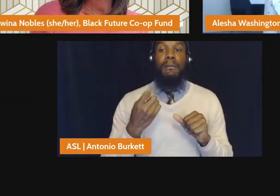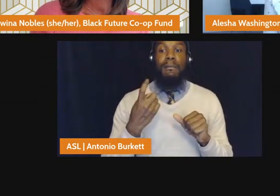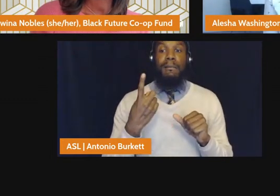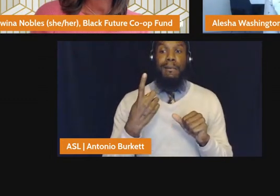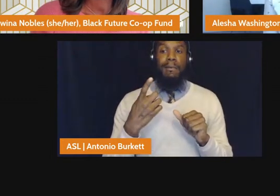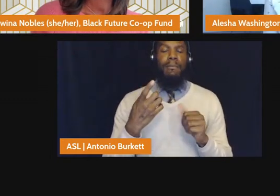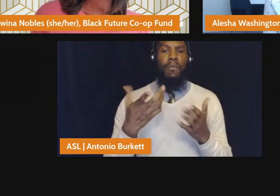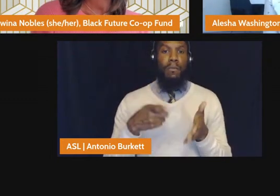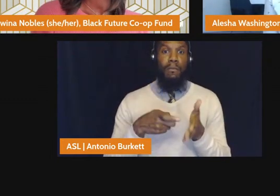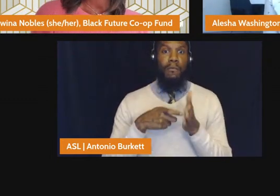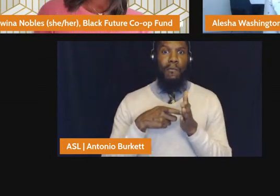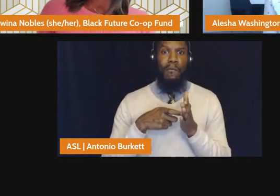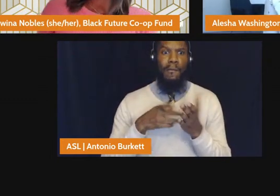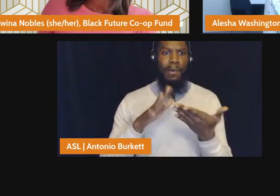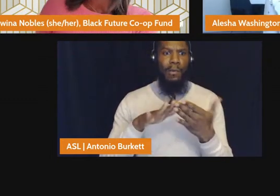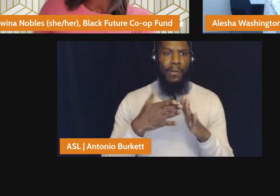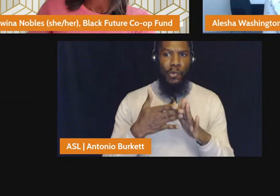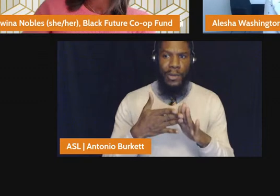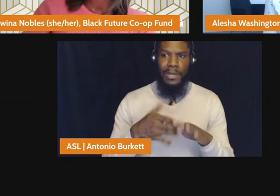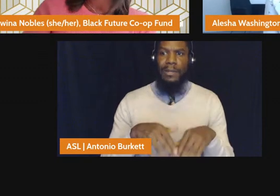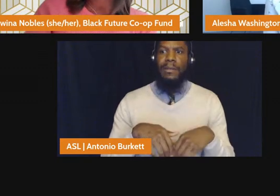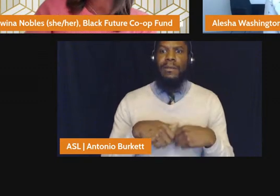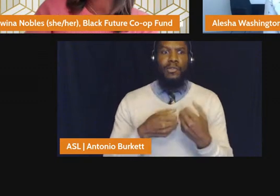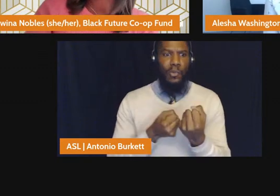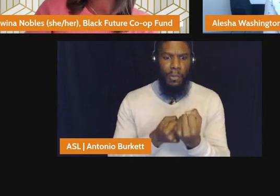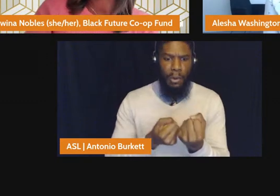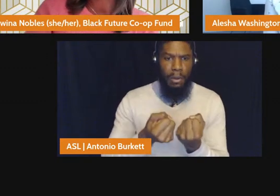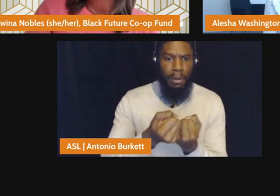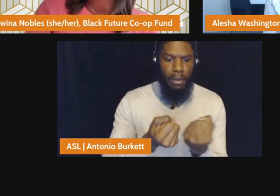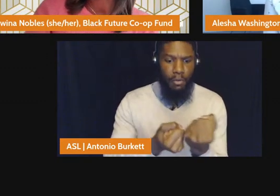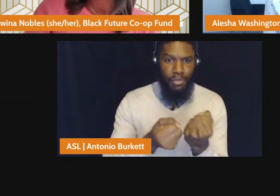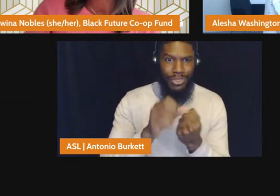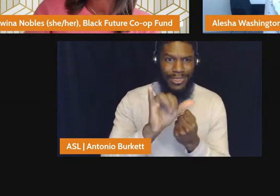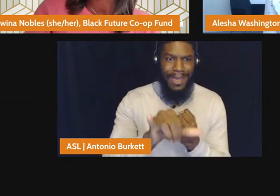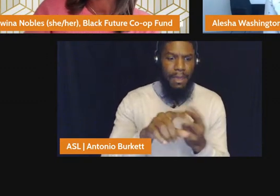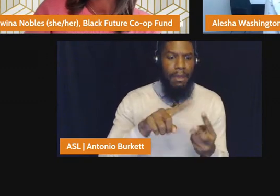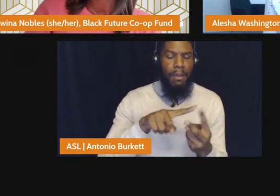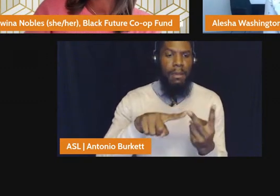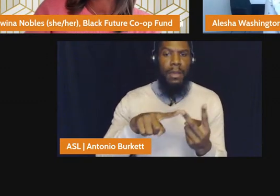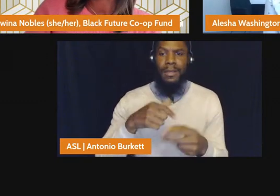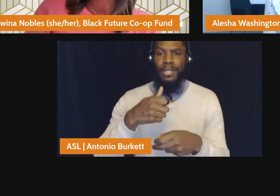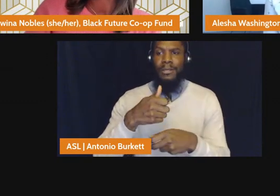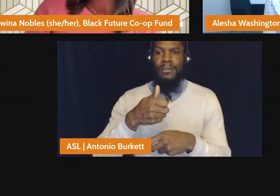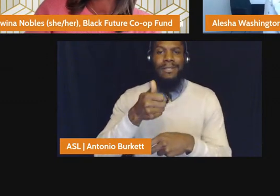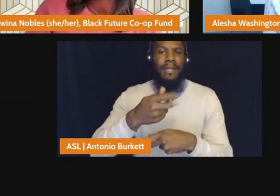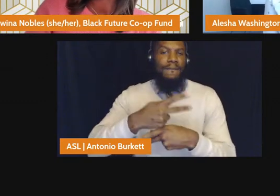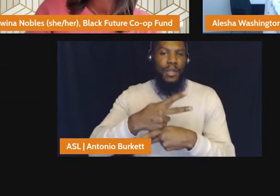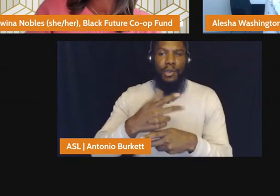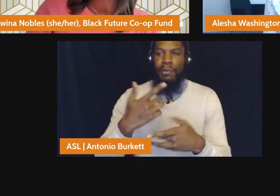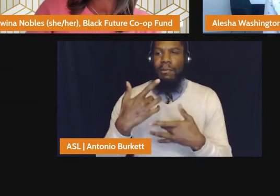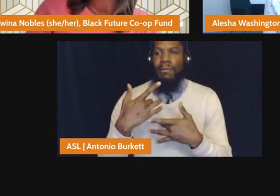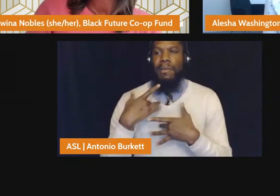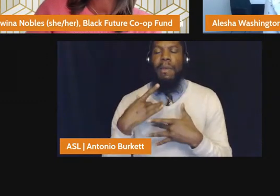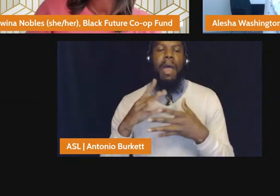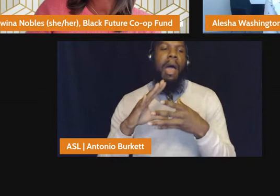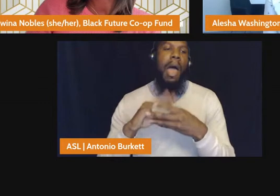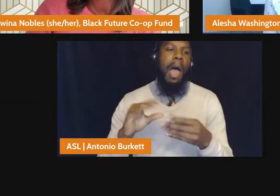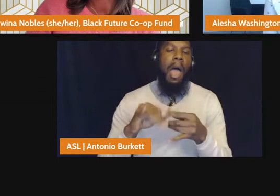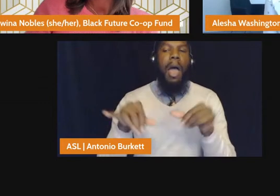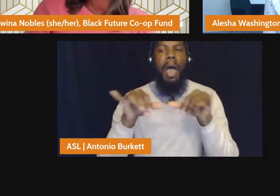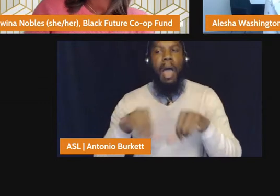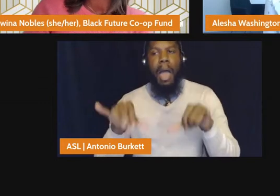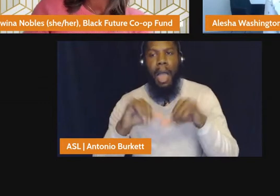community, support each other that way. Self-care is, I know self-care is a buzzword these days, but it is